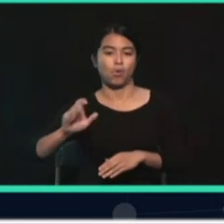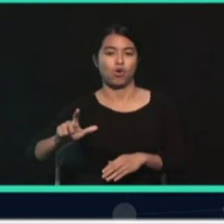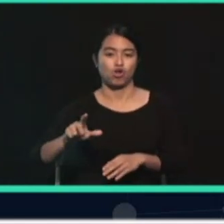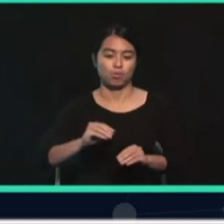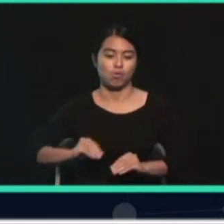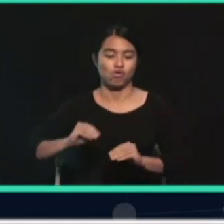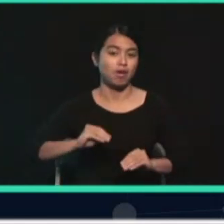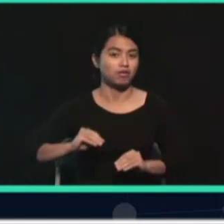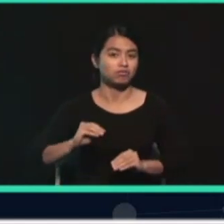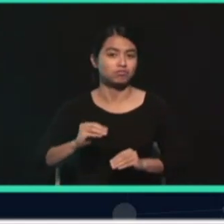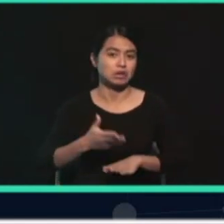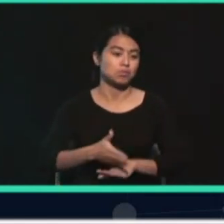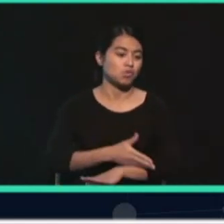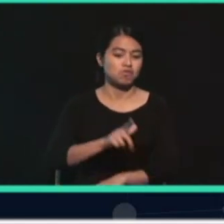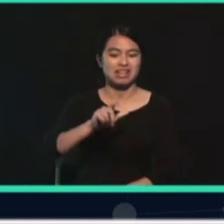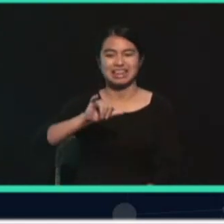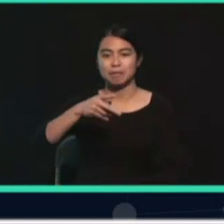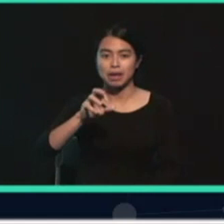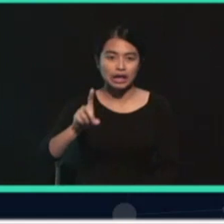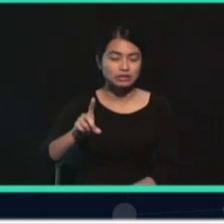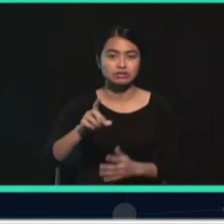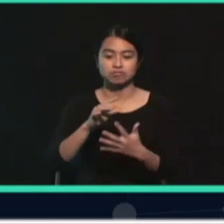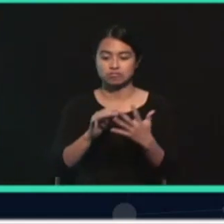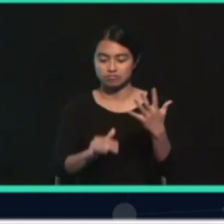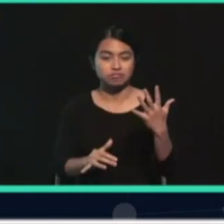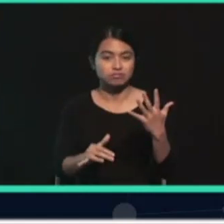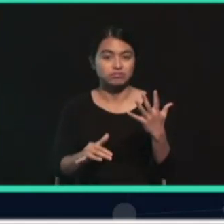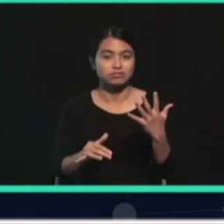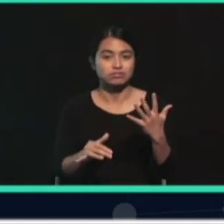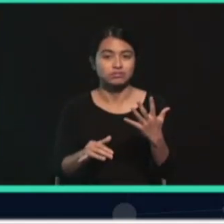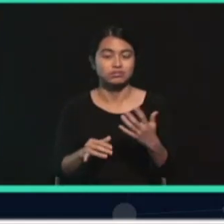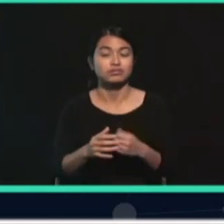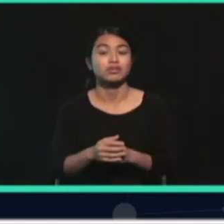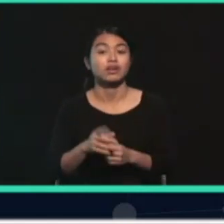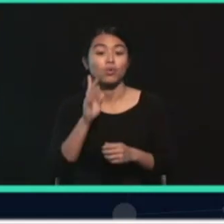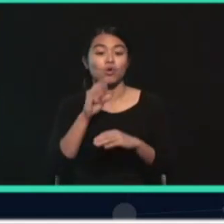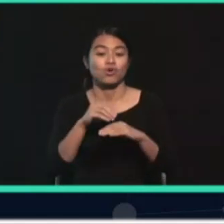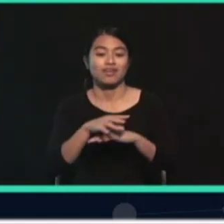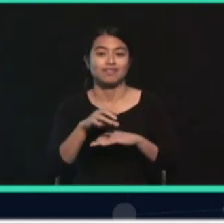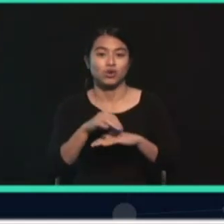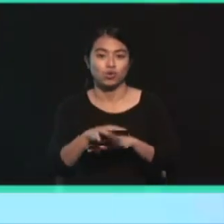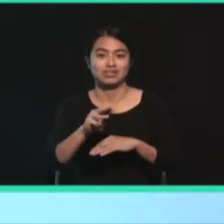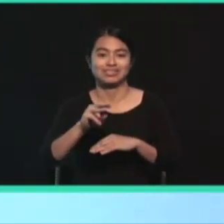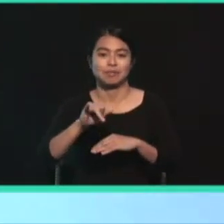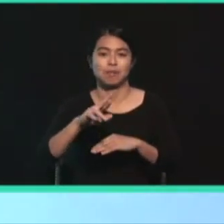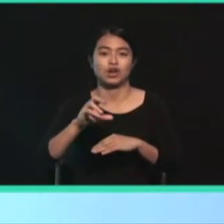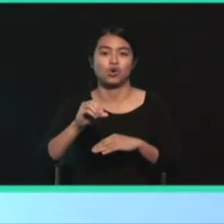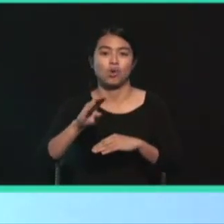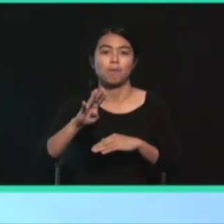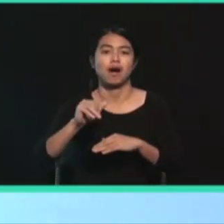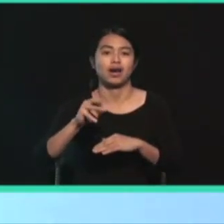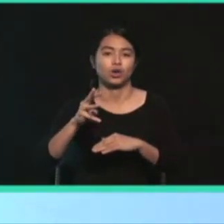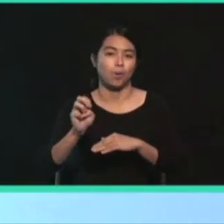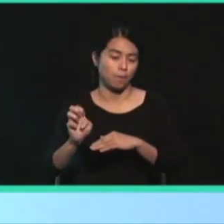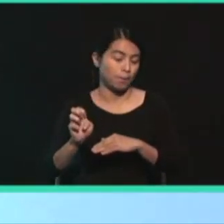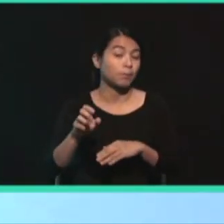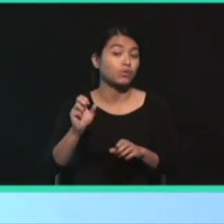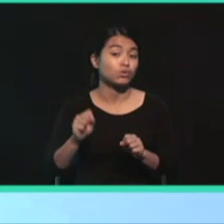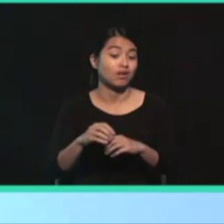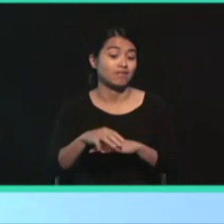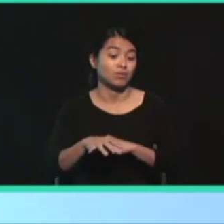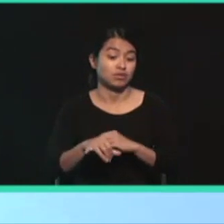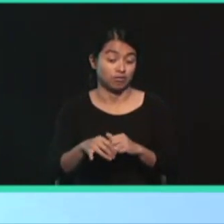lipids. All these dietary compounds must have an influence on our microbiome. So we can influence